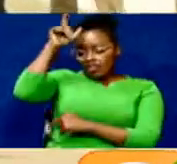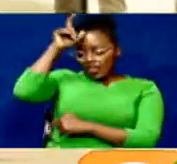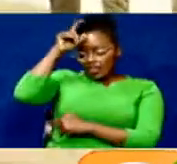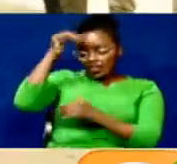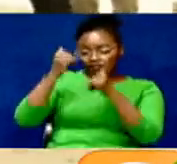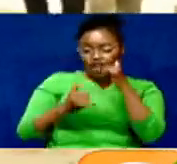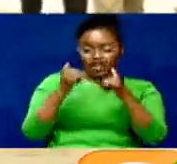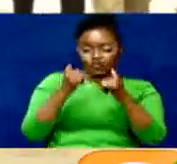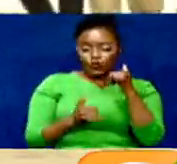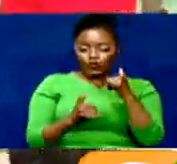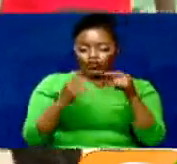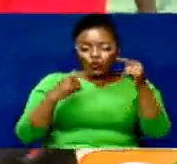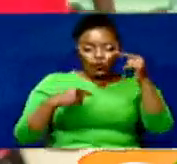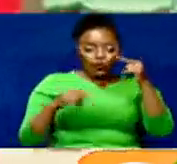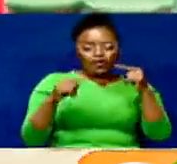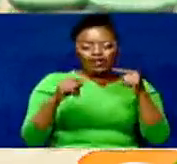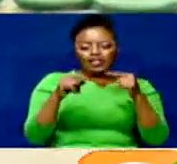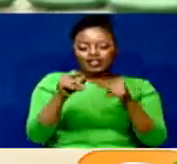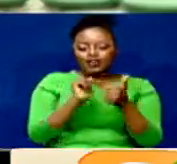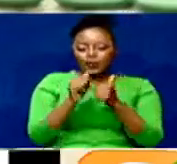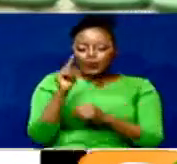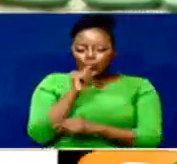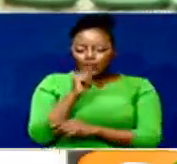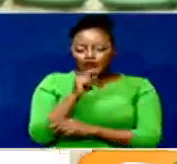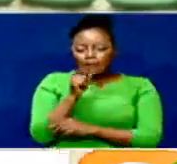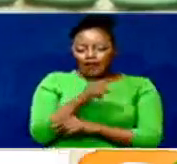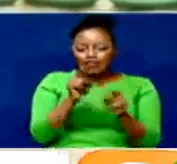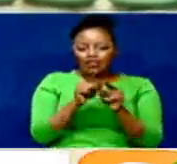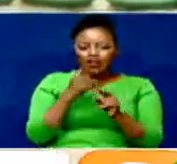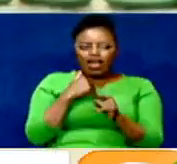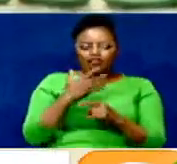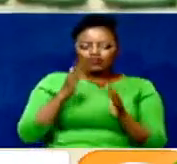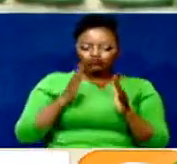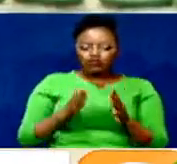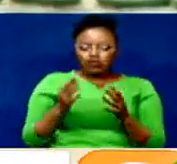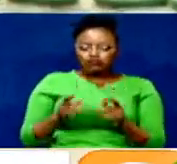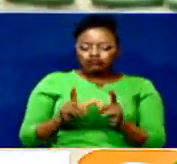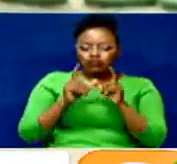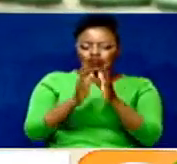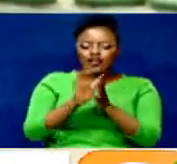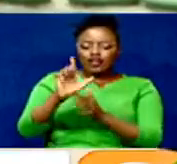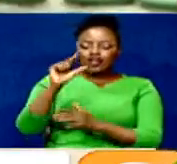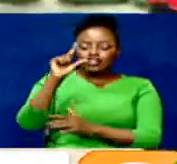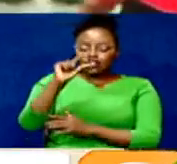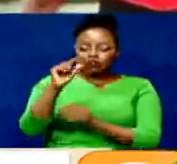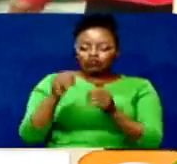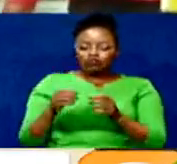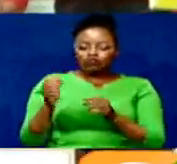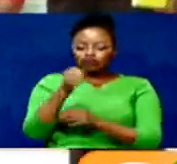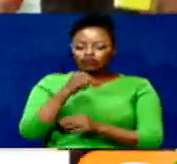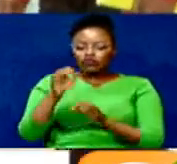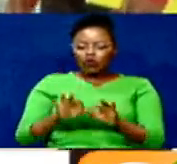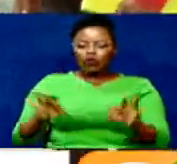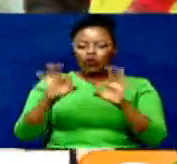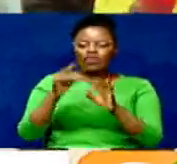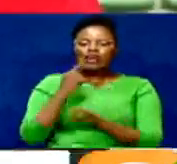the final. In winning the coveted monthly award, Chumba took home a personalized trophy and an LG refrigerator worth 100,000